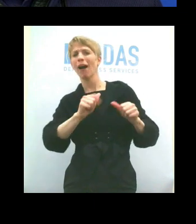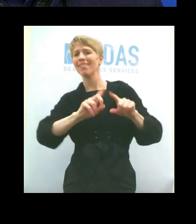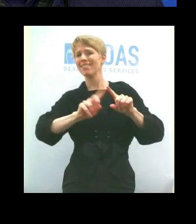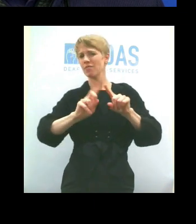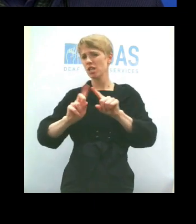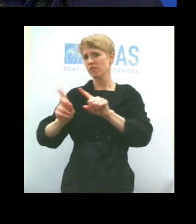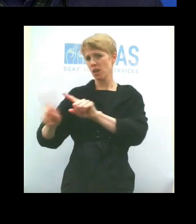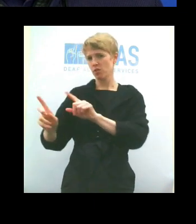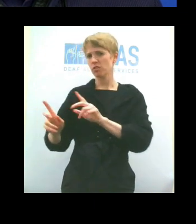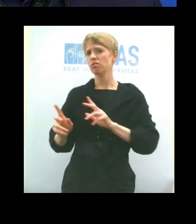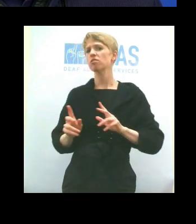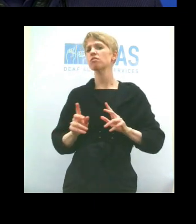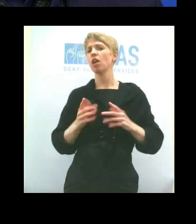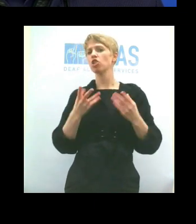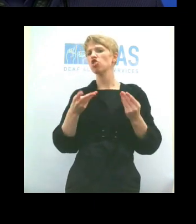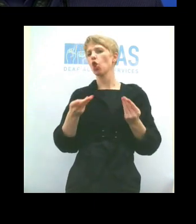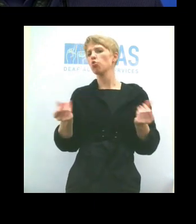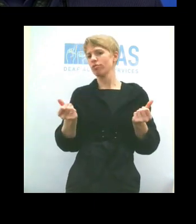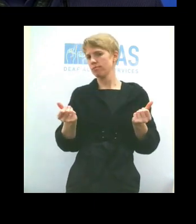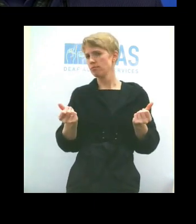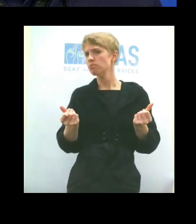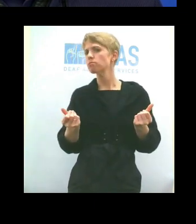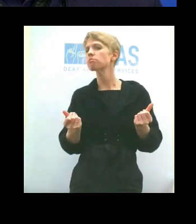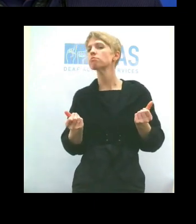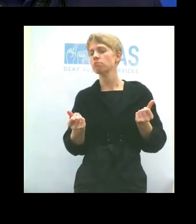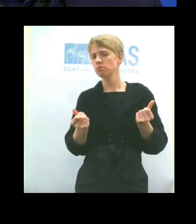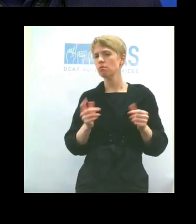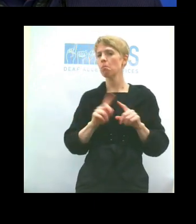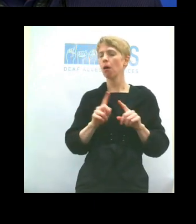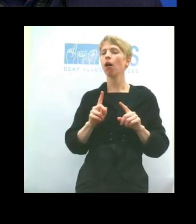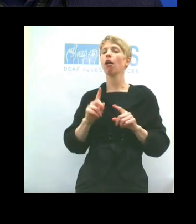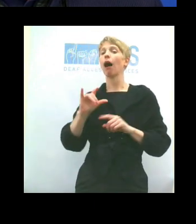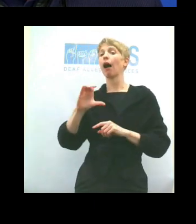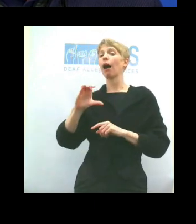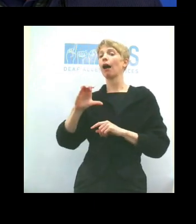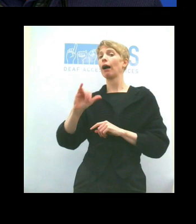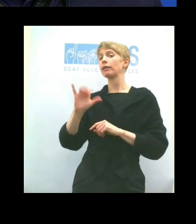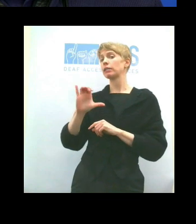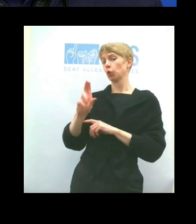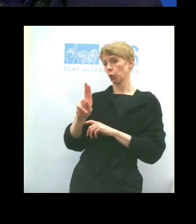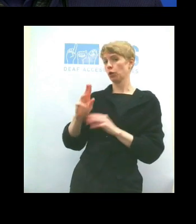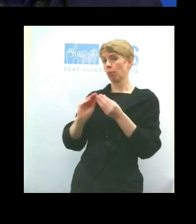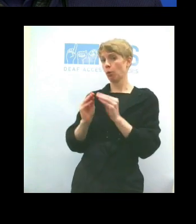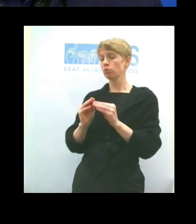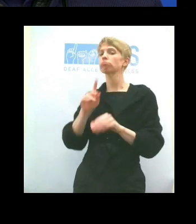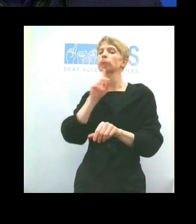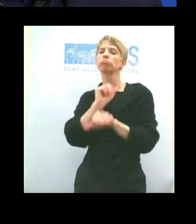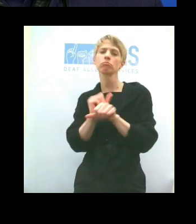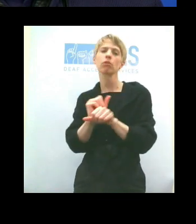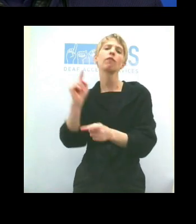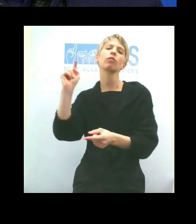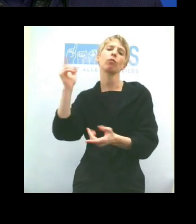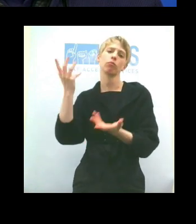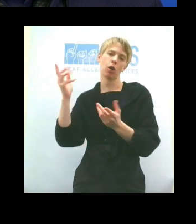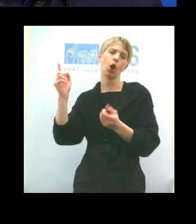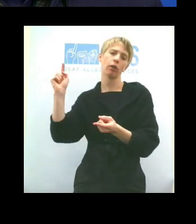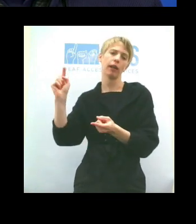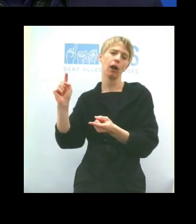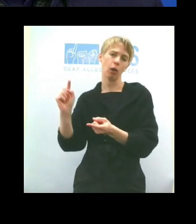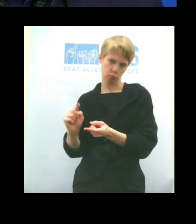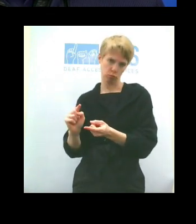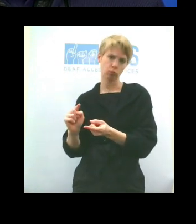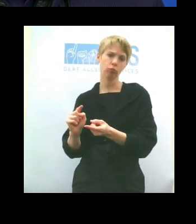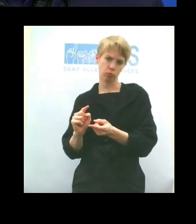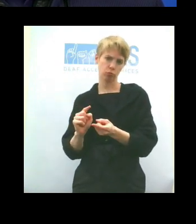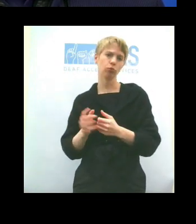it's one of the reasons why the ICU numbers have kept on going down, even though most recently we're seeing the numbers going